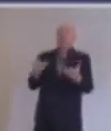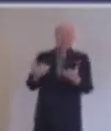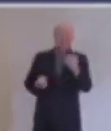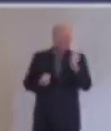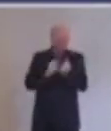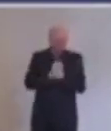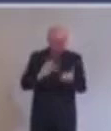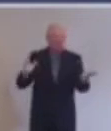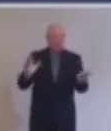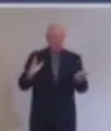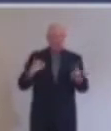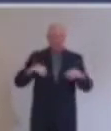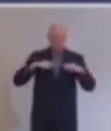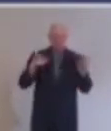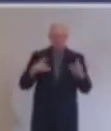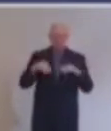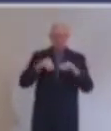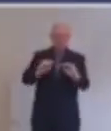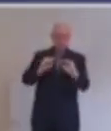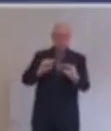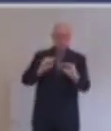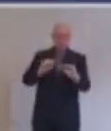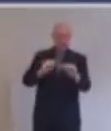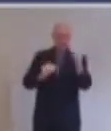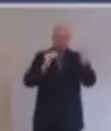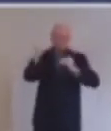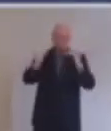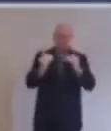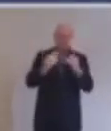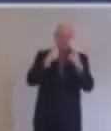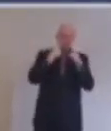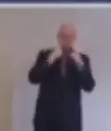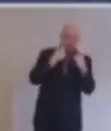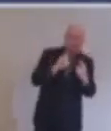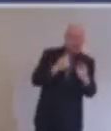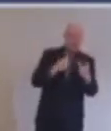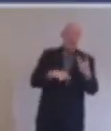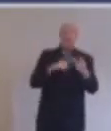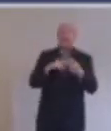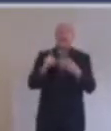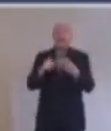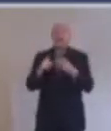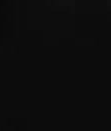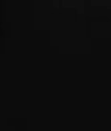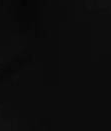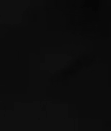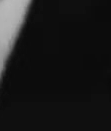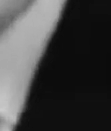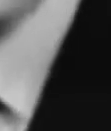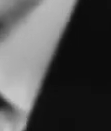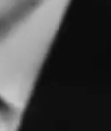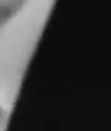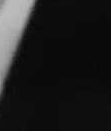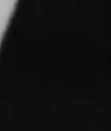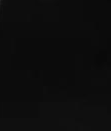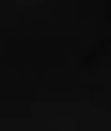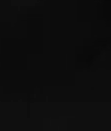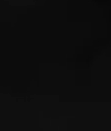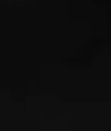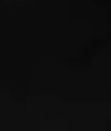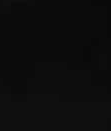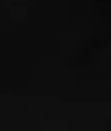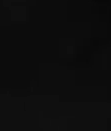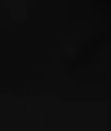without A-levels in vital skills, from adult care to wind turbine maintenance. And